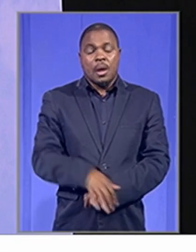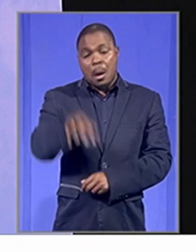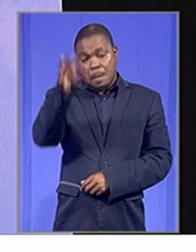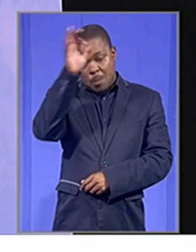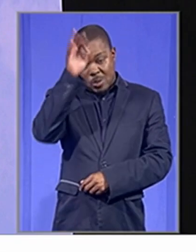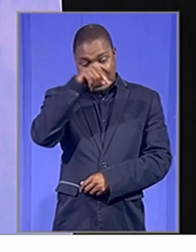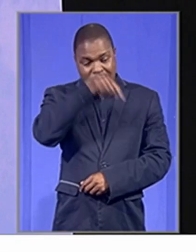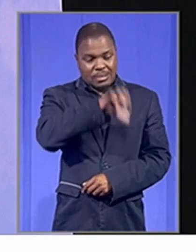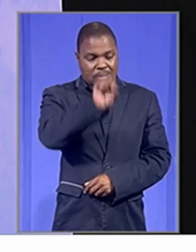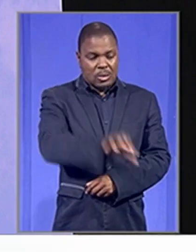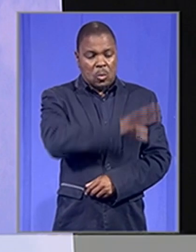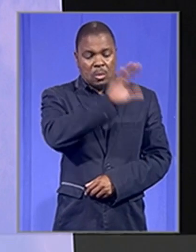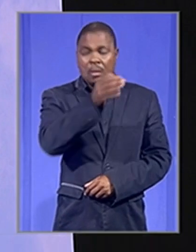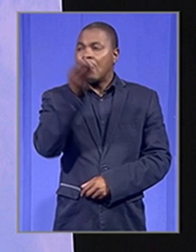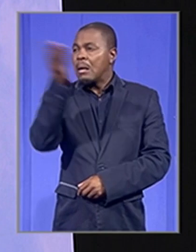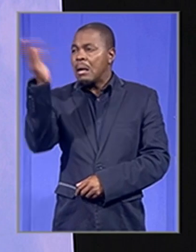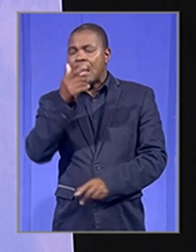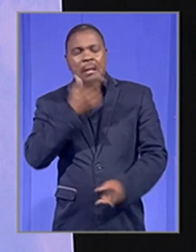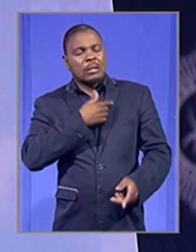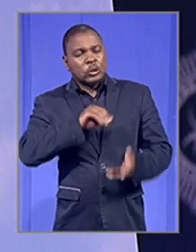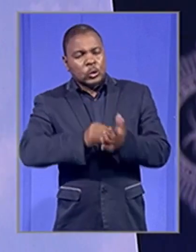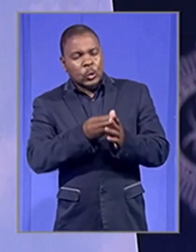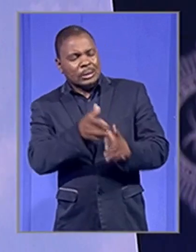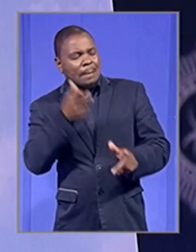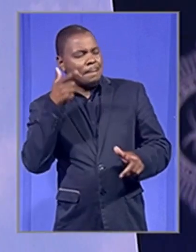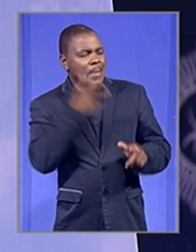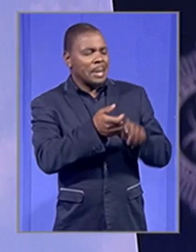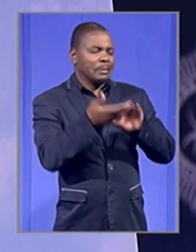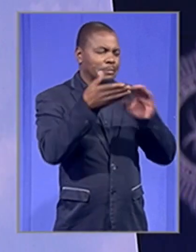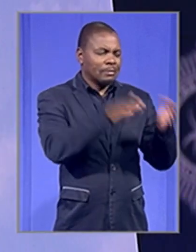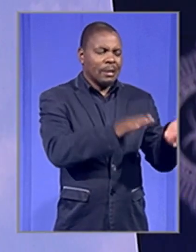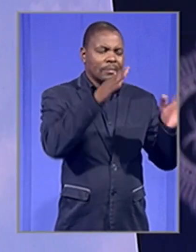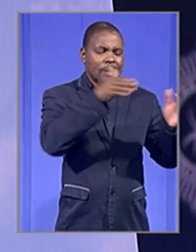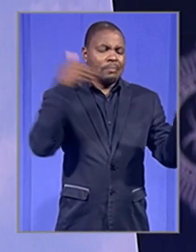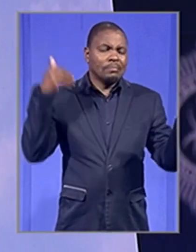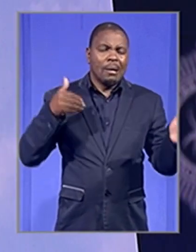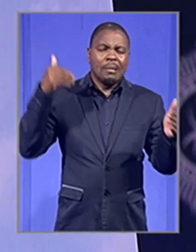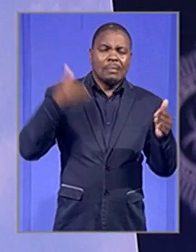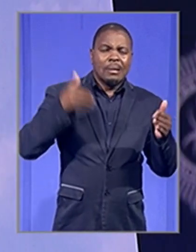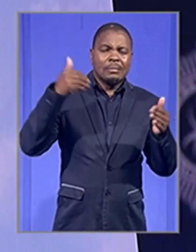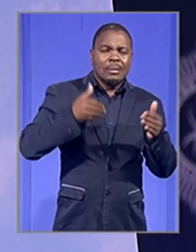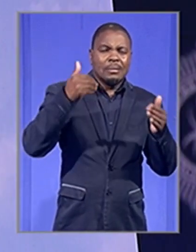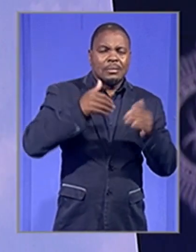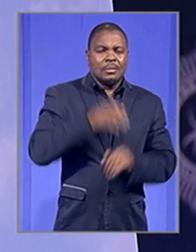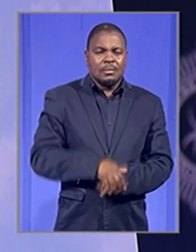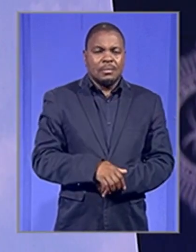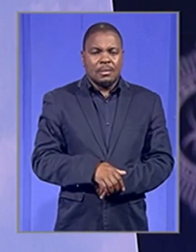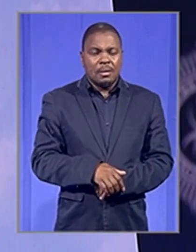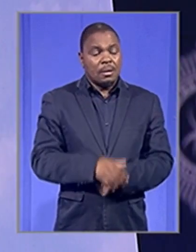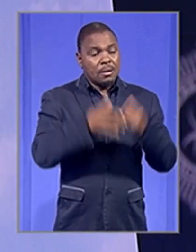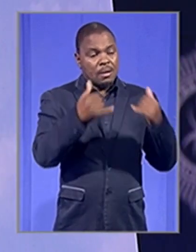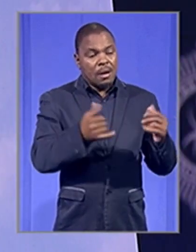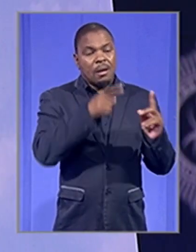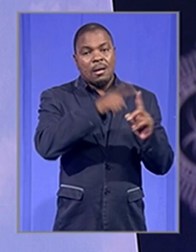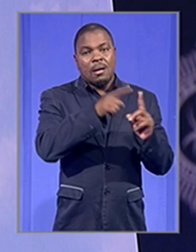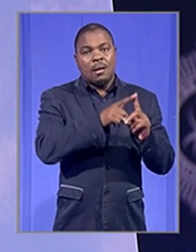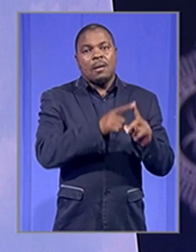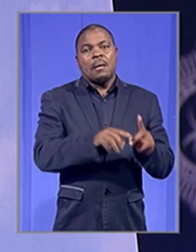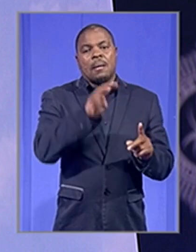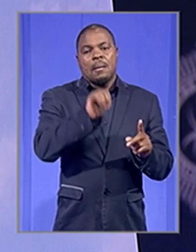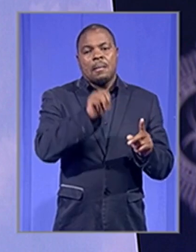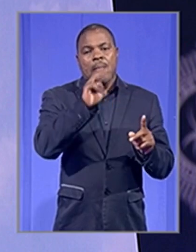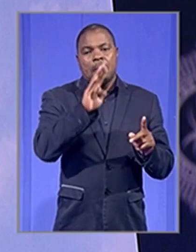Maponesa a Afrika Borwa a tswela pele ho bolawa ke dinokwane letsatsi le tjhaba le dikelang. Kgetlong lena mahlasipa e bile Konstabole